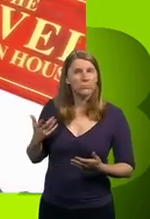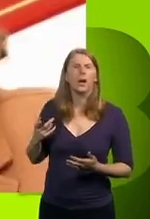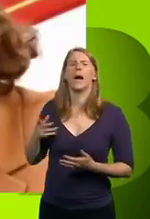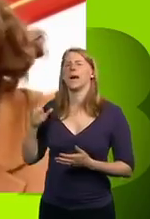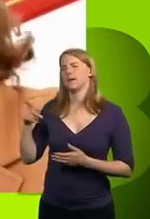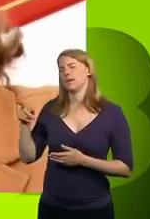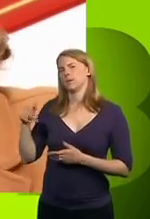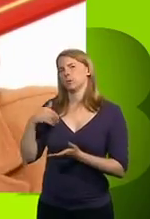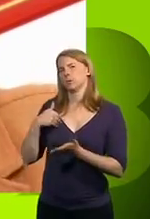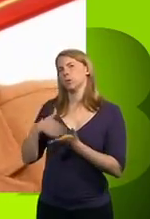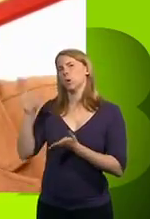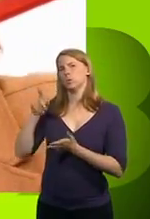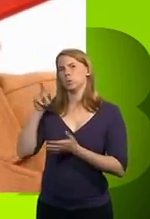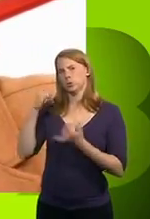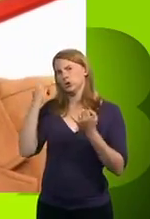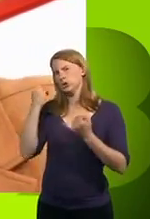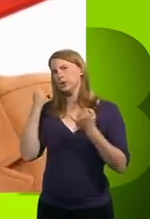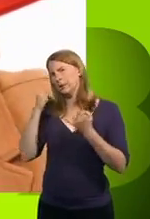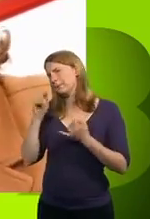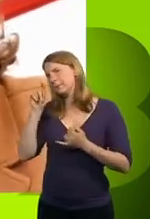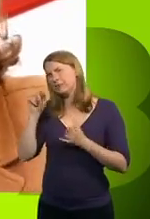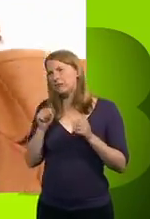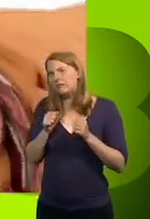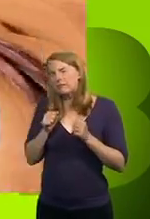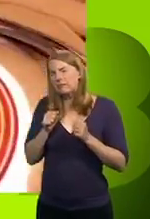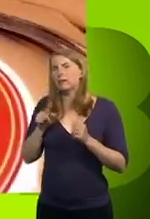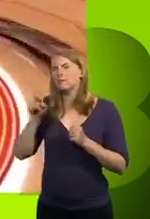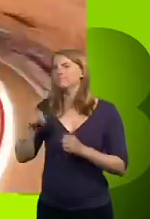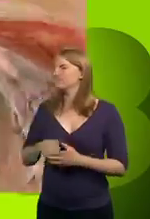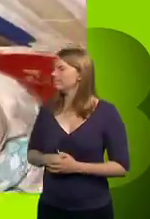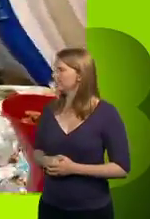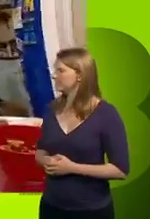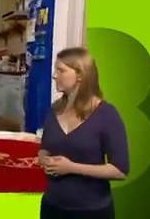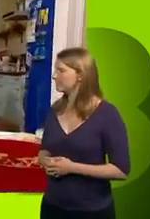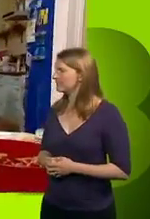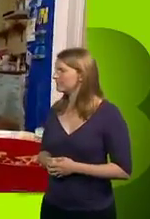nothing? Sold to the sheep shivering in the back.